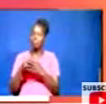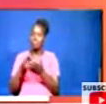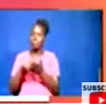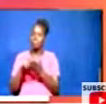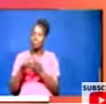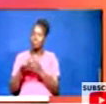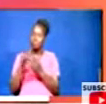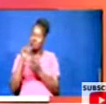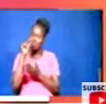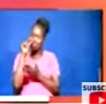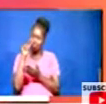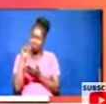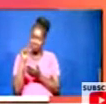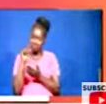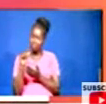diminish